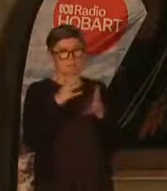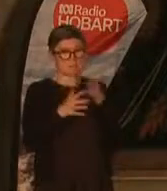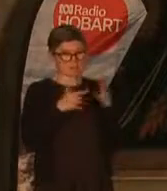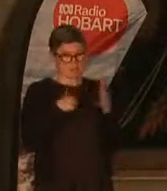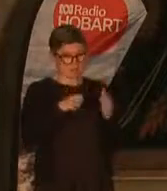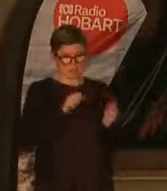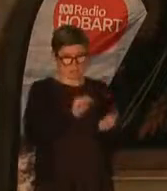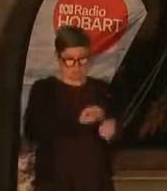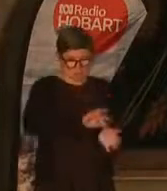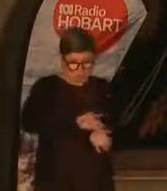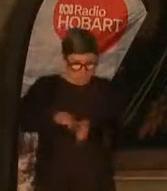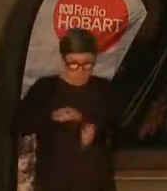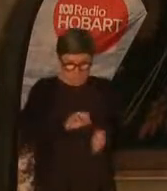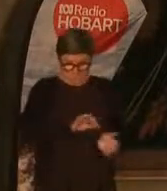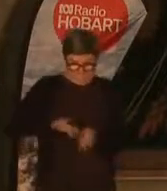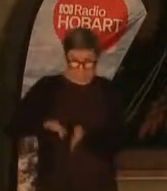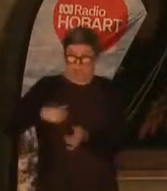decolonise.